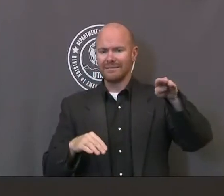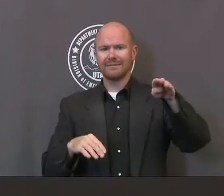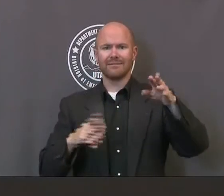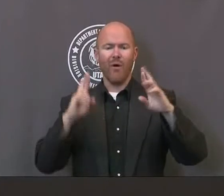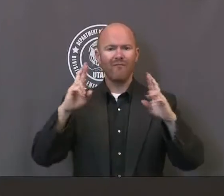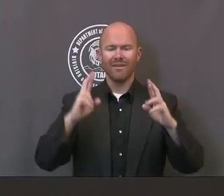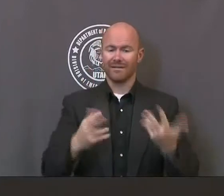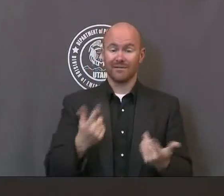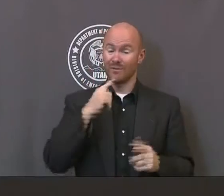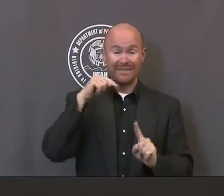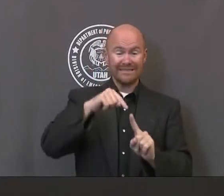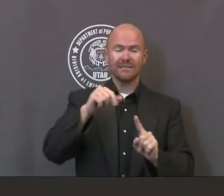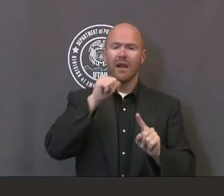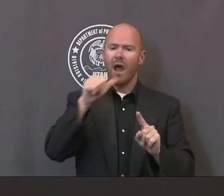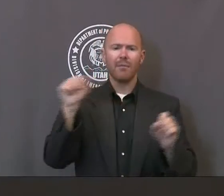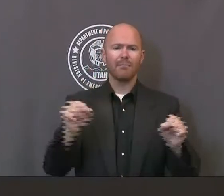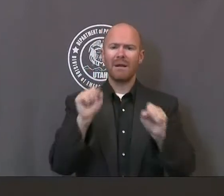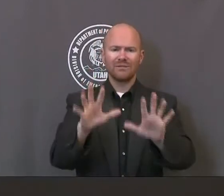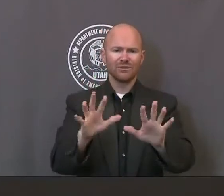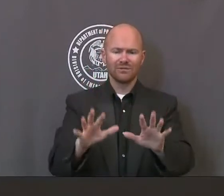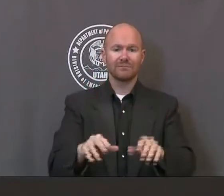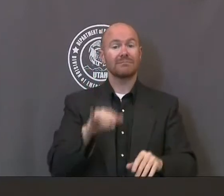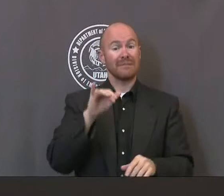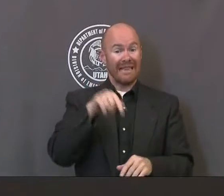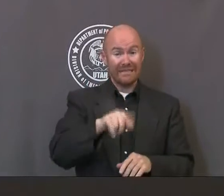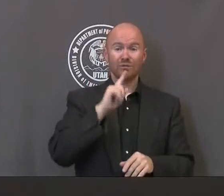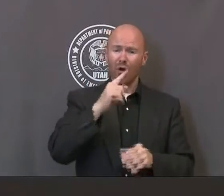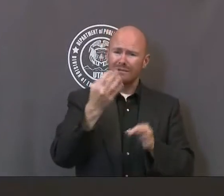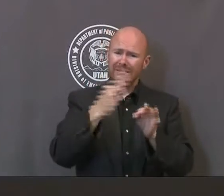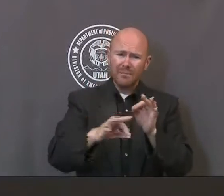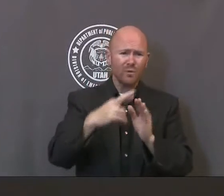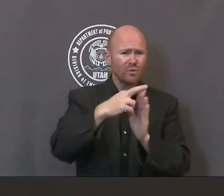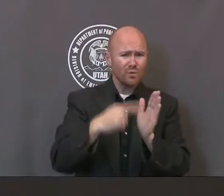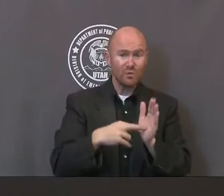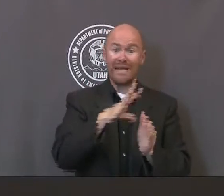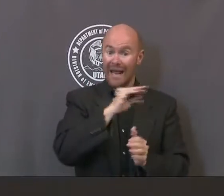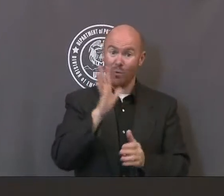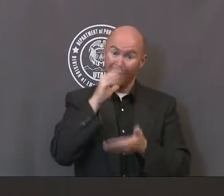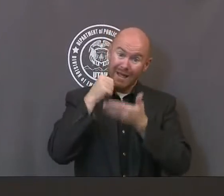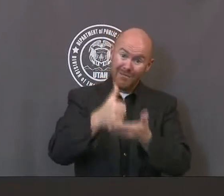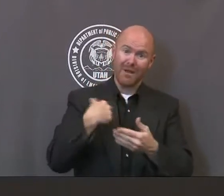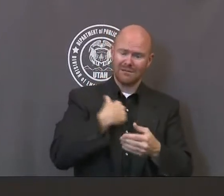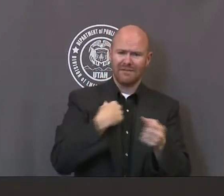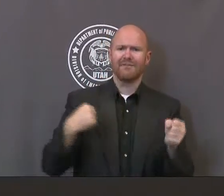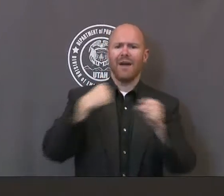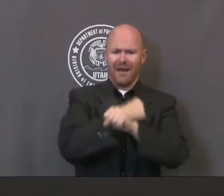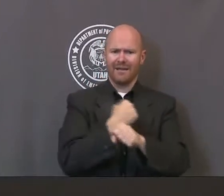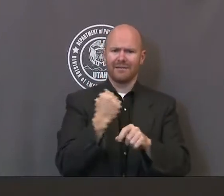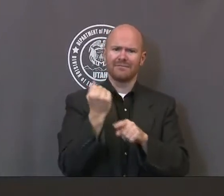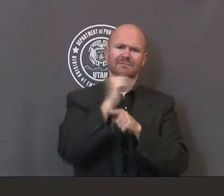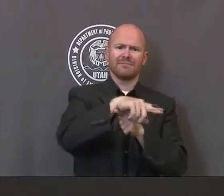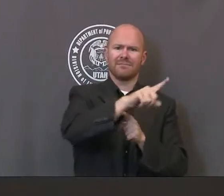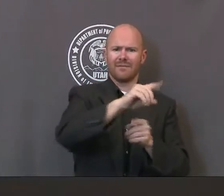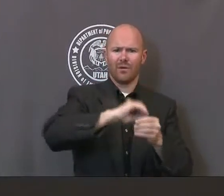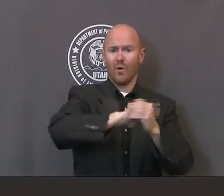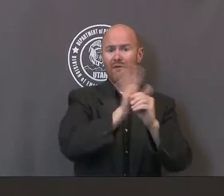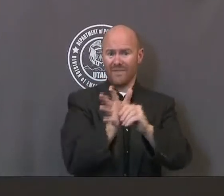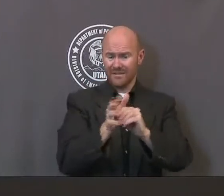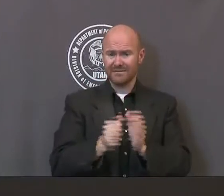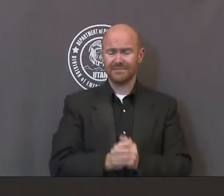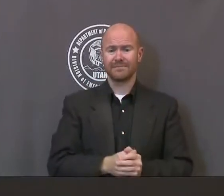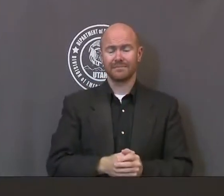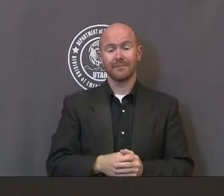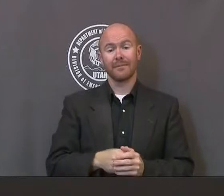nothing magic about these except they're so simple that if we do them, the change will happen. So in addition to the requirements that all persons living in